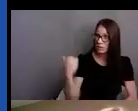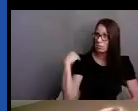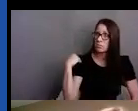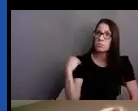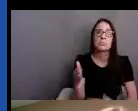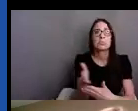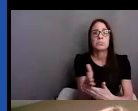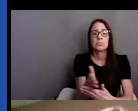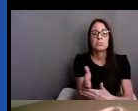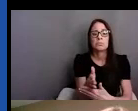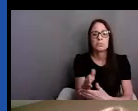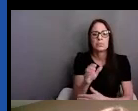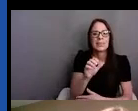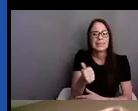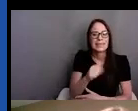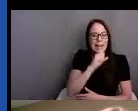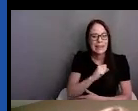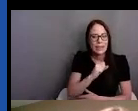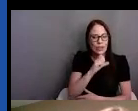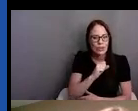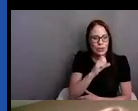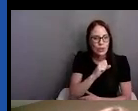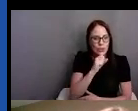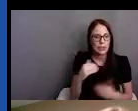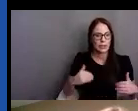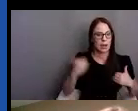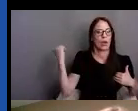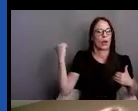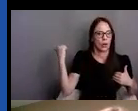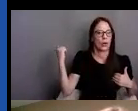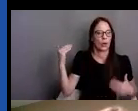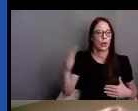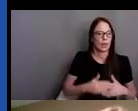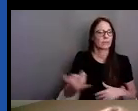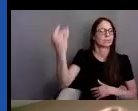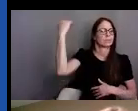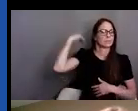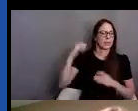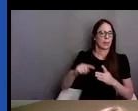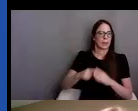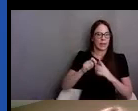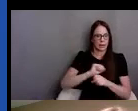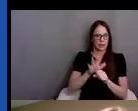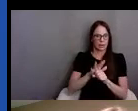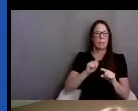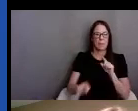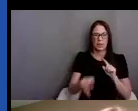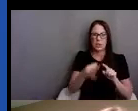10 years younger now than it was earlier in the pandemic, but I can get you the exact number in just a minute. Okay, thank